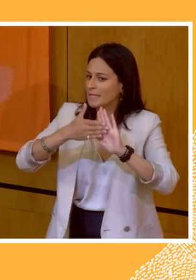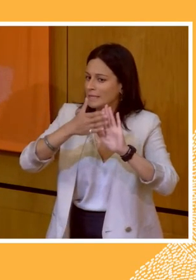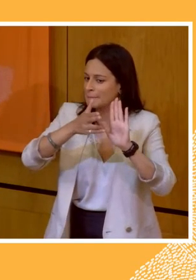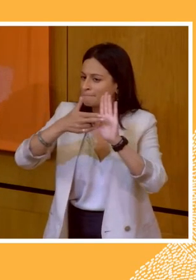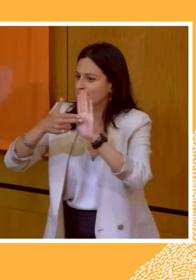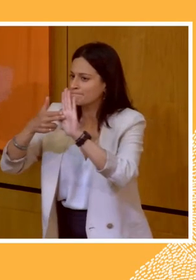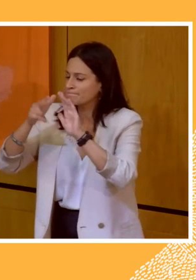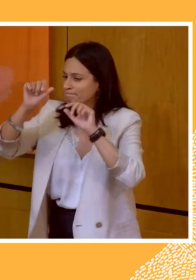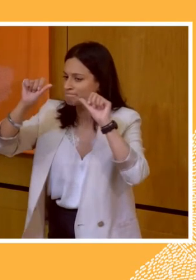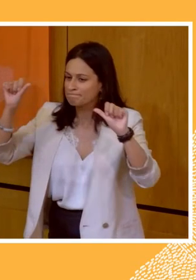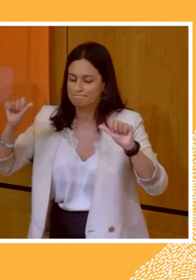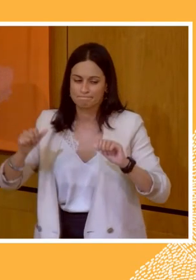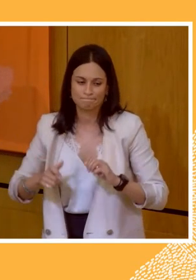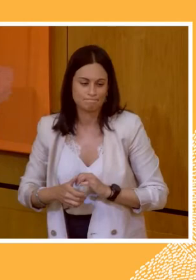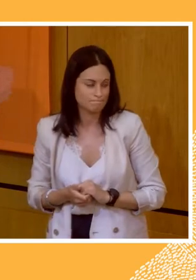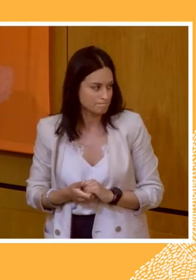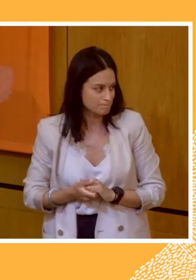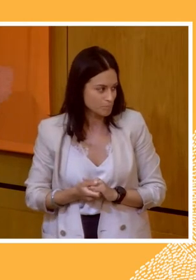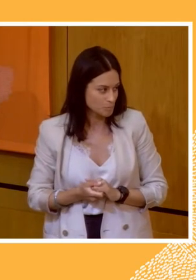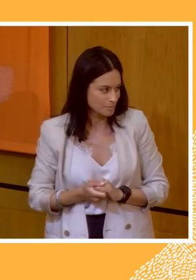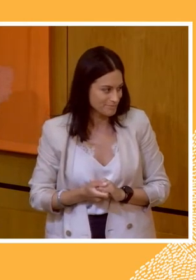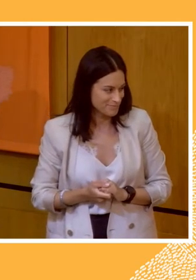different meanings.